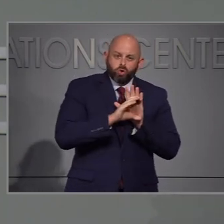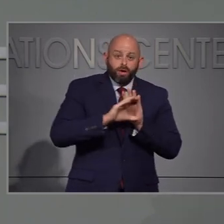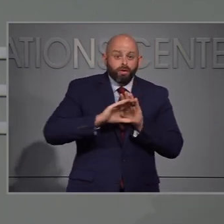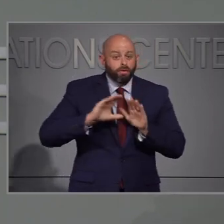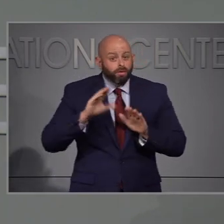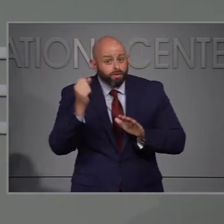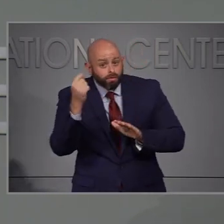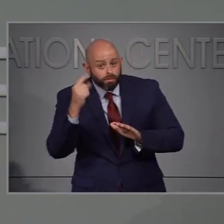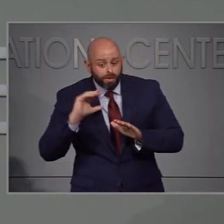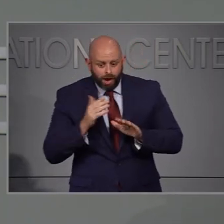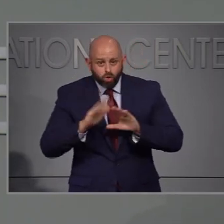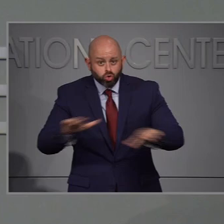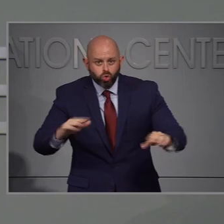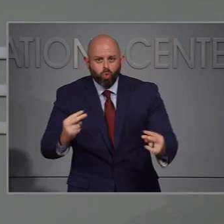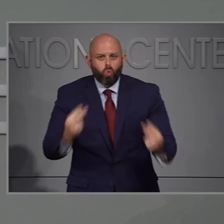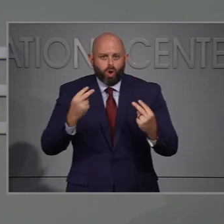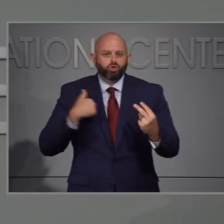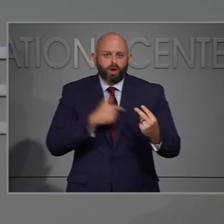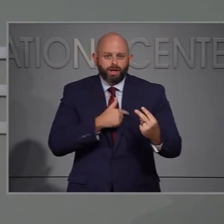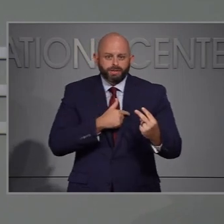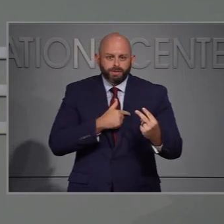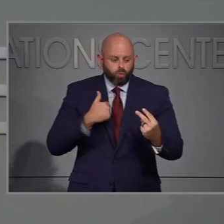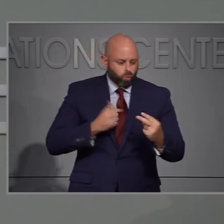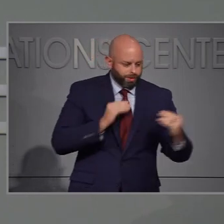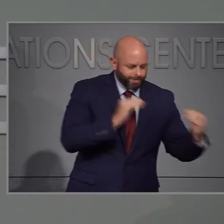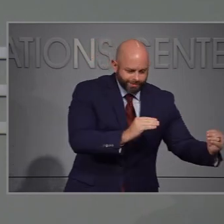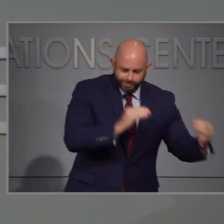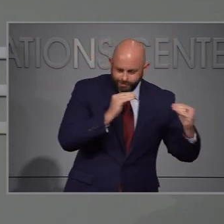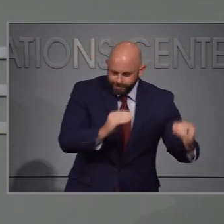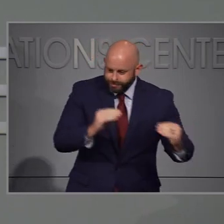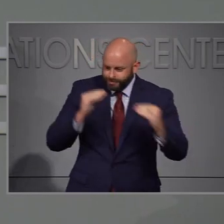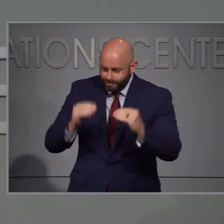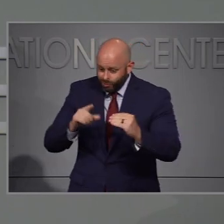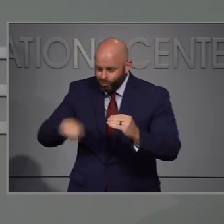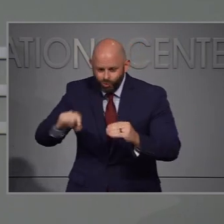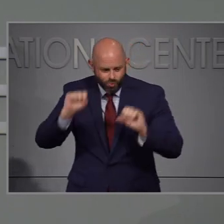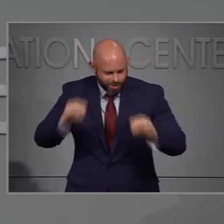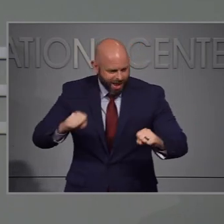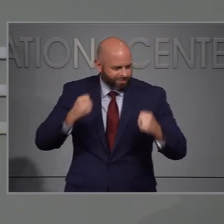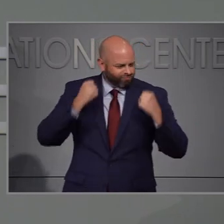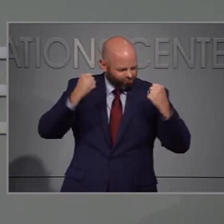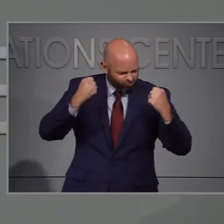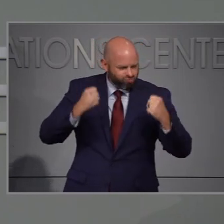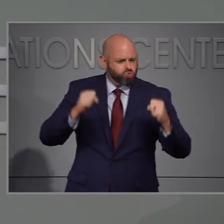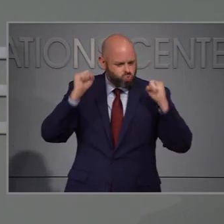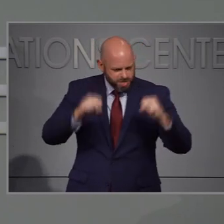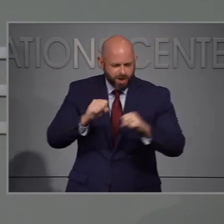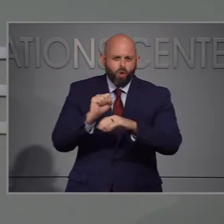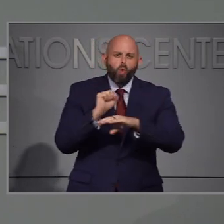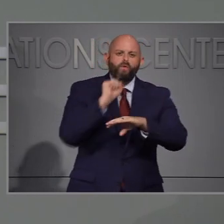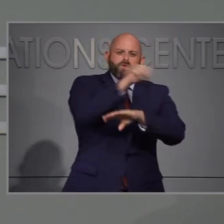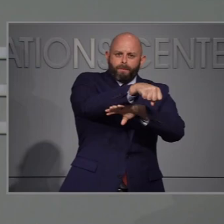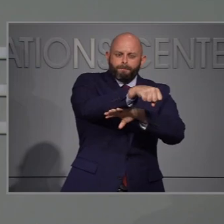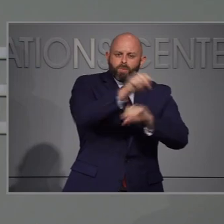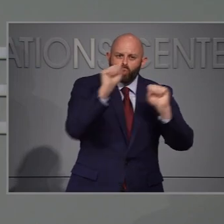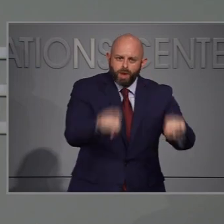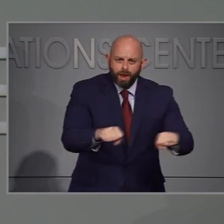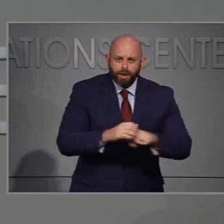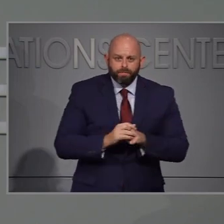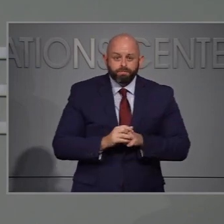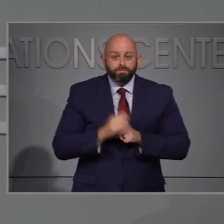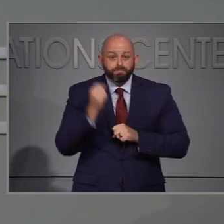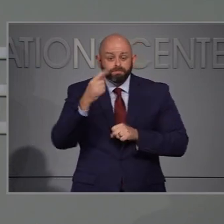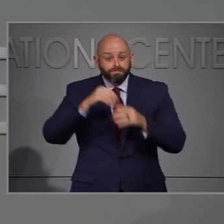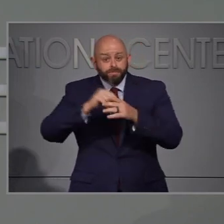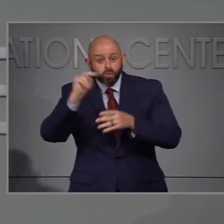they too can overcome. Like those seven majestic lighthouses that grace our state shores,